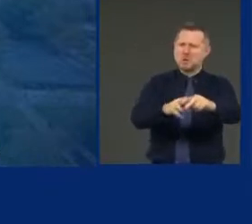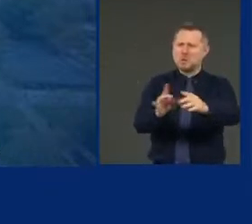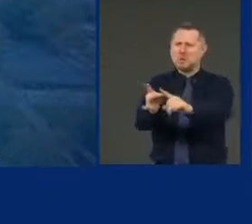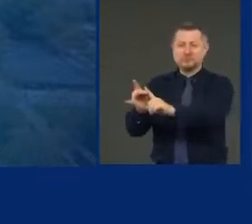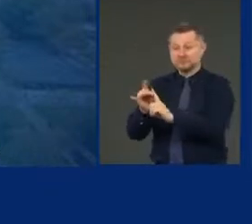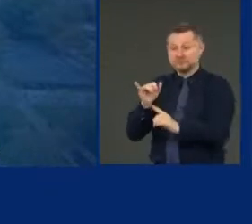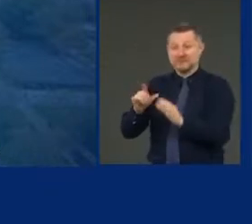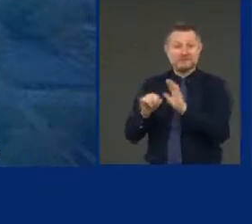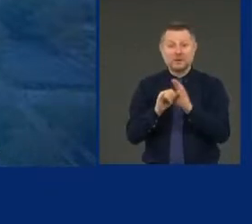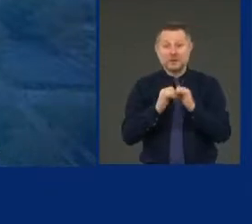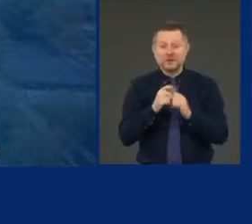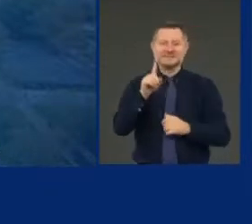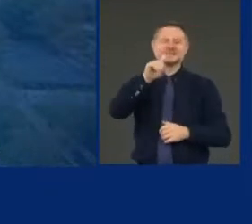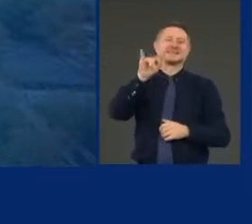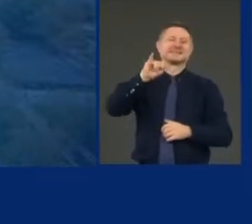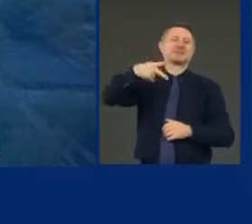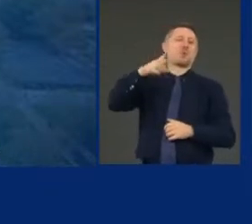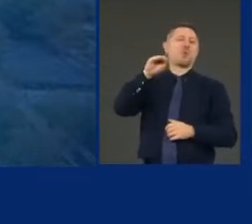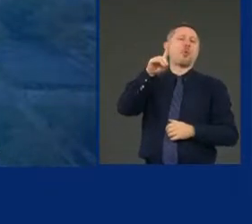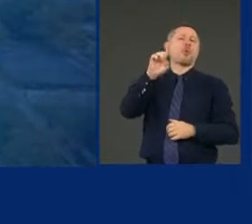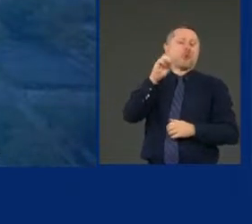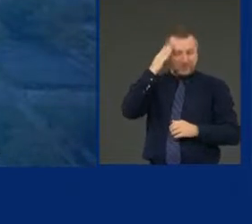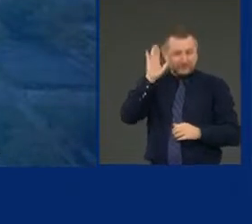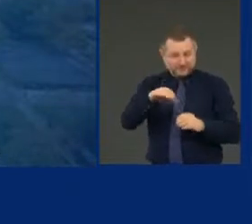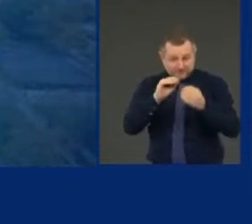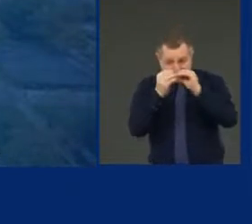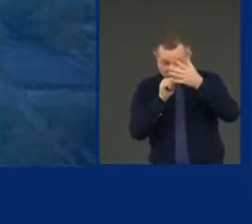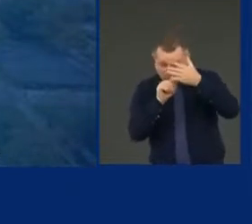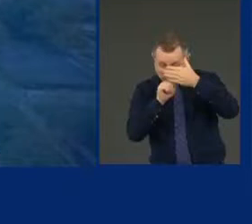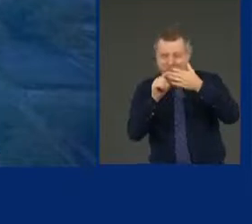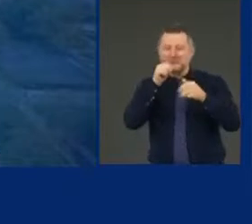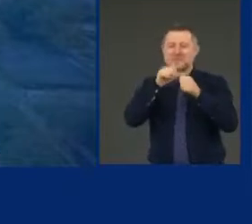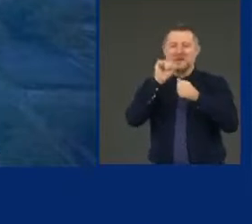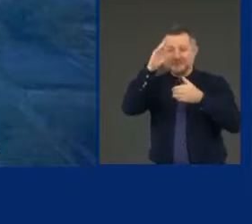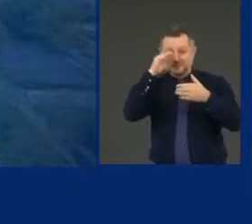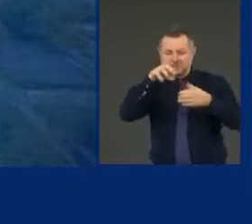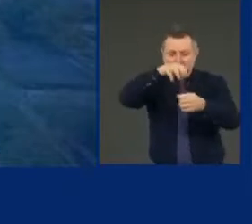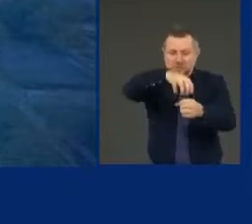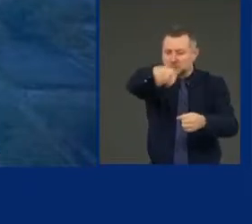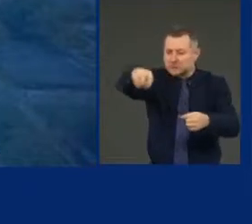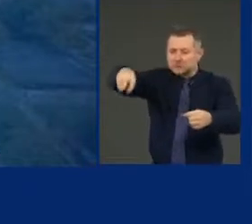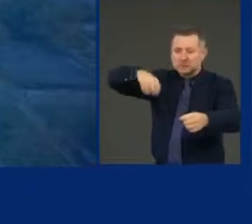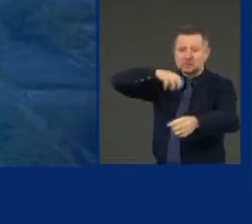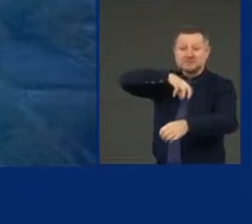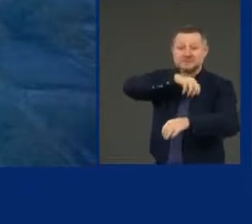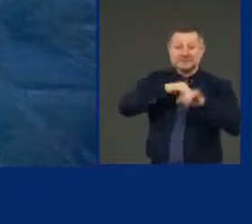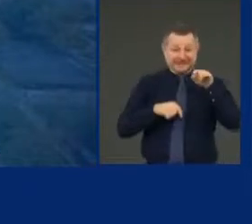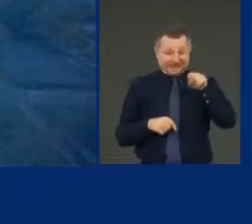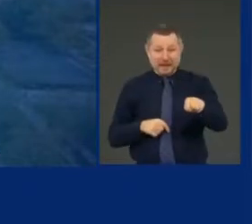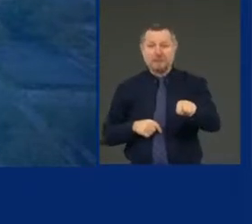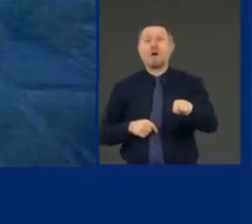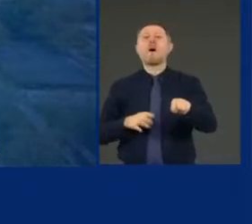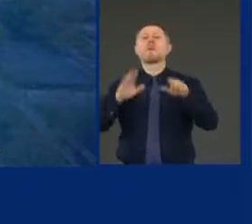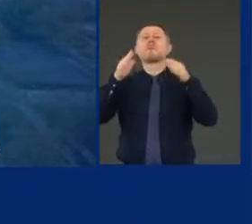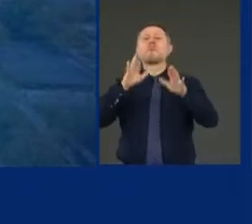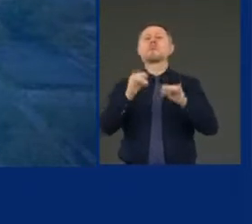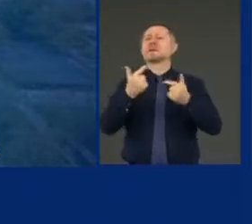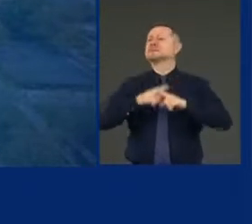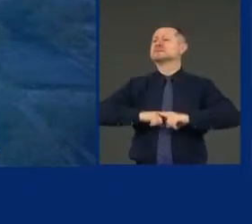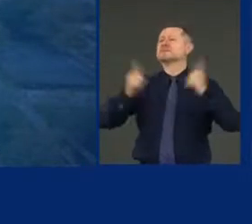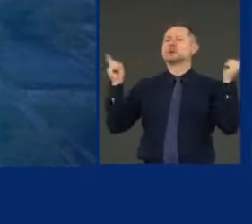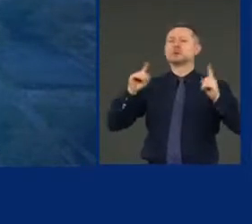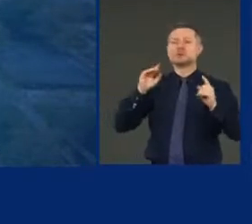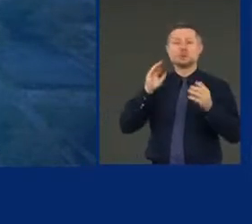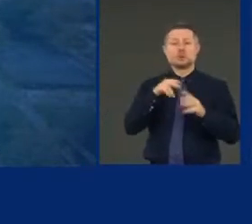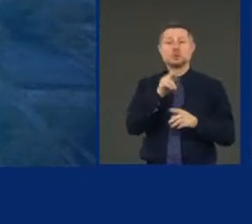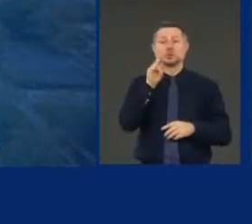code. And it's a dramatic difference between the overall city situation and the situation in these